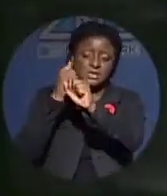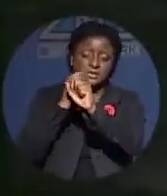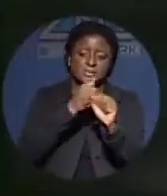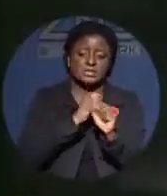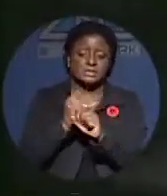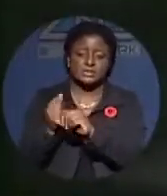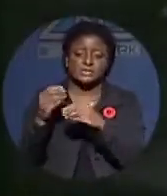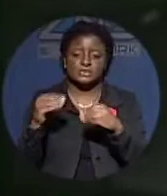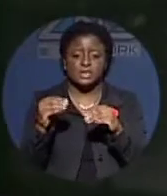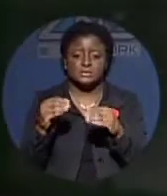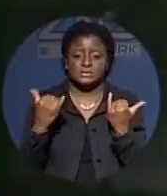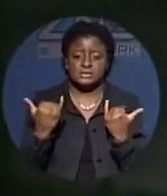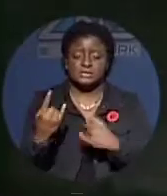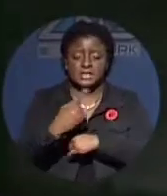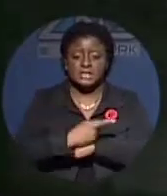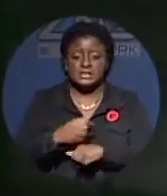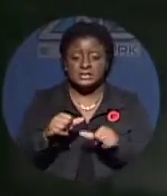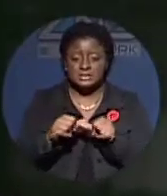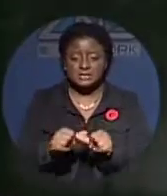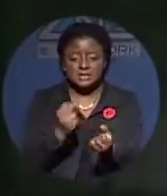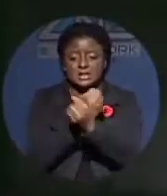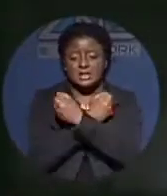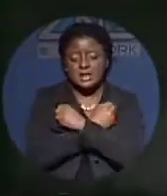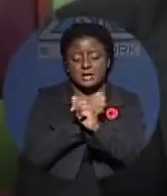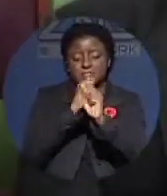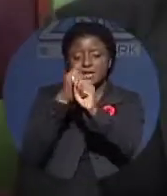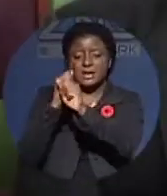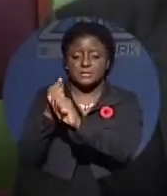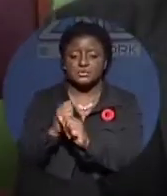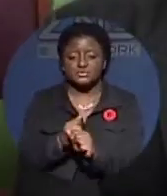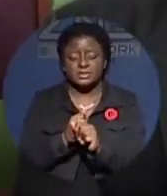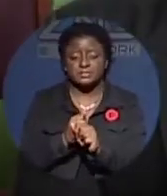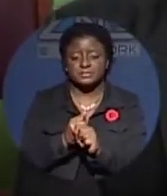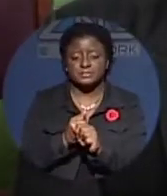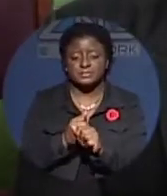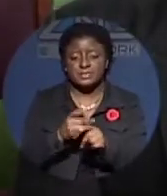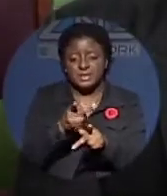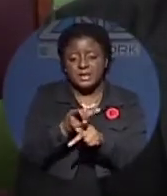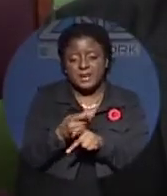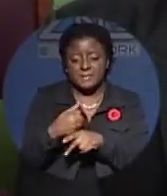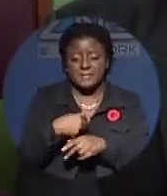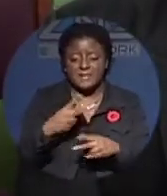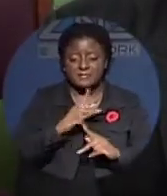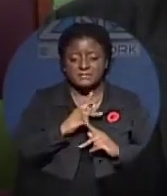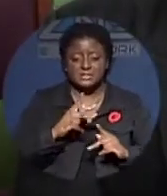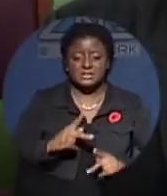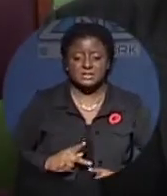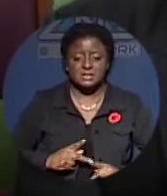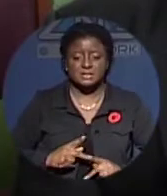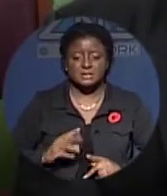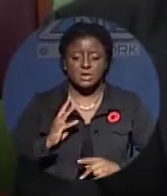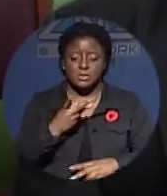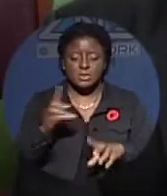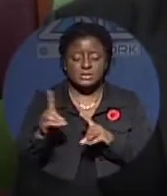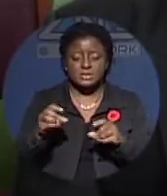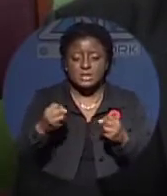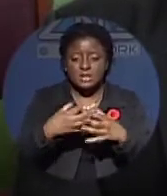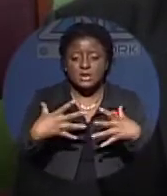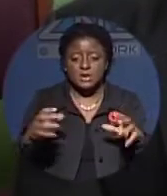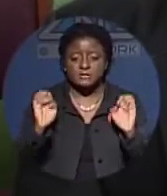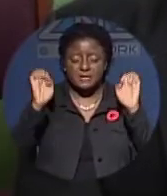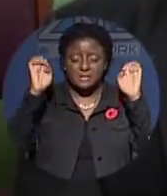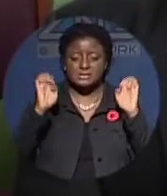for carpentry remains. It kept me physical because we did a lot of exercise. As a matter of fact, we were training to